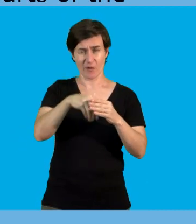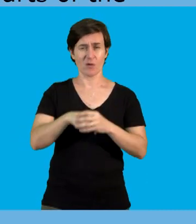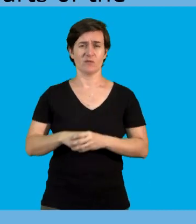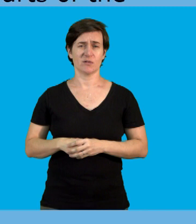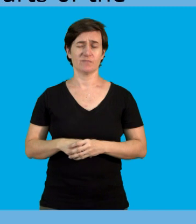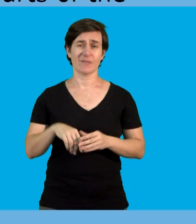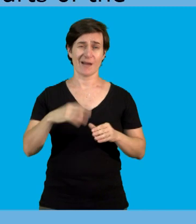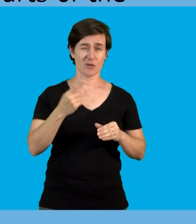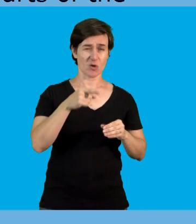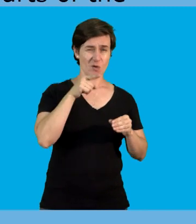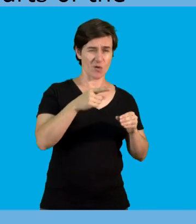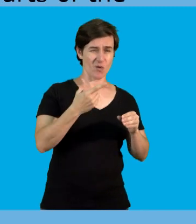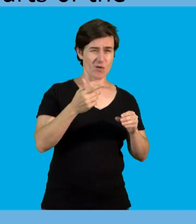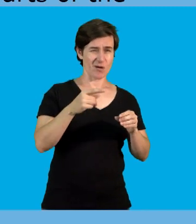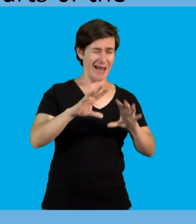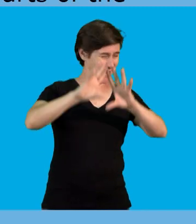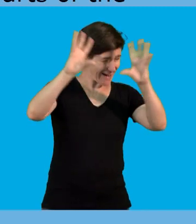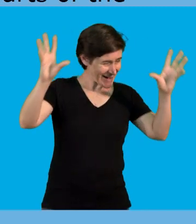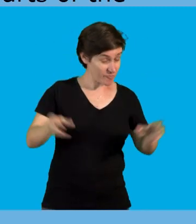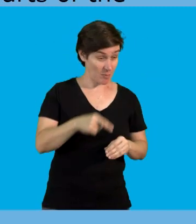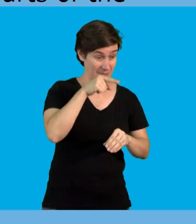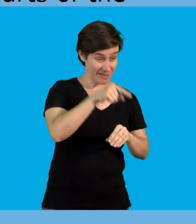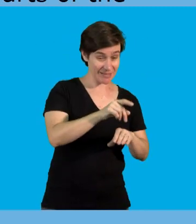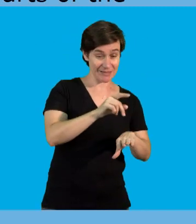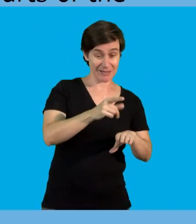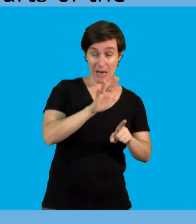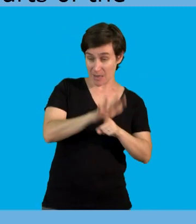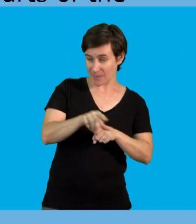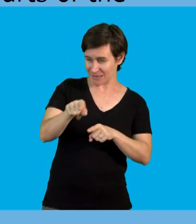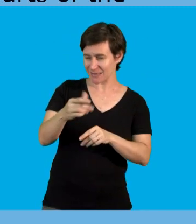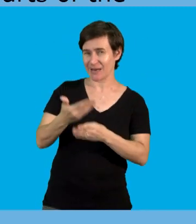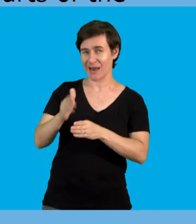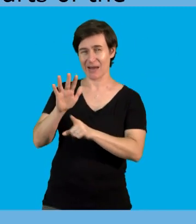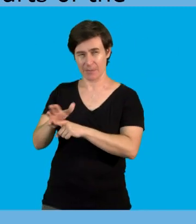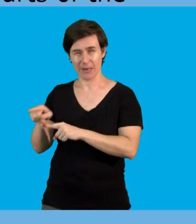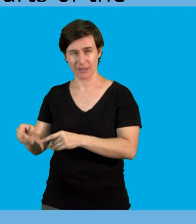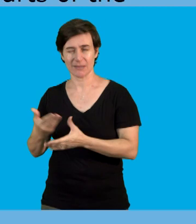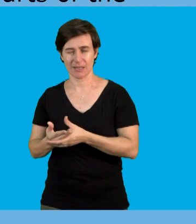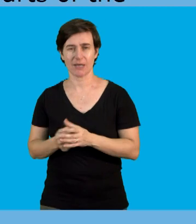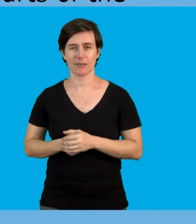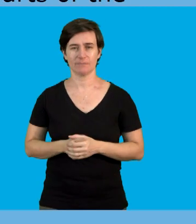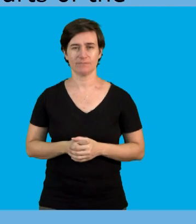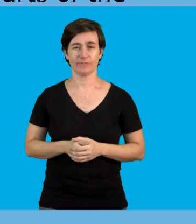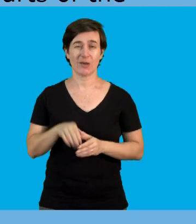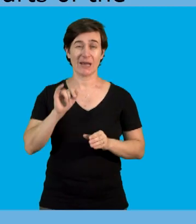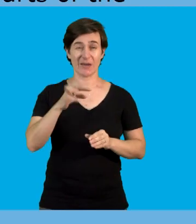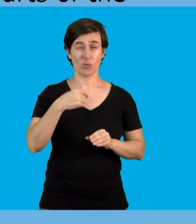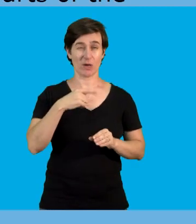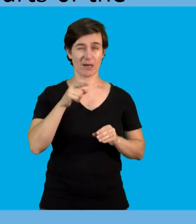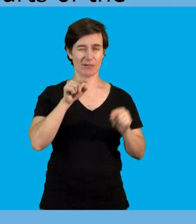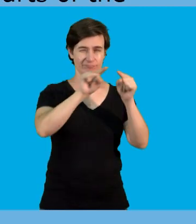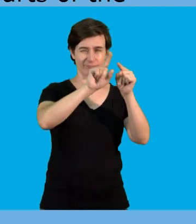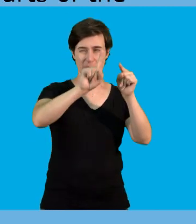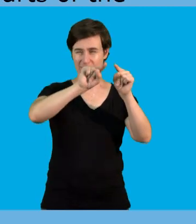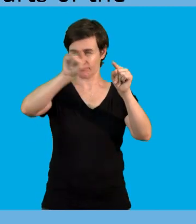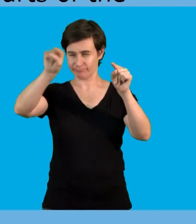network affects other parts of the network. So in this particular case, this is our national grid, and we are saying that by changing one part